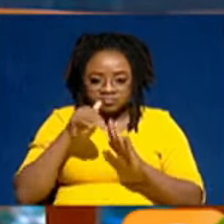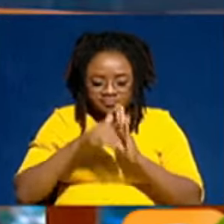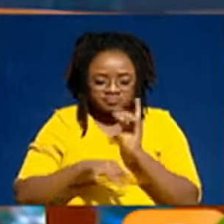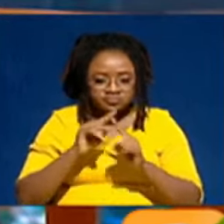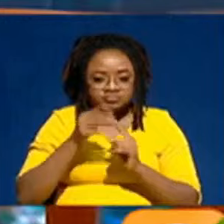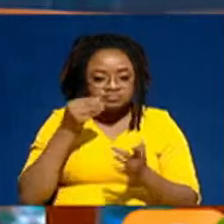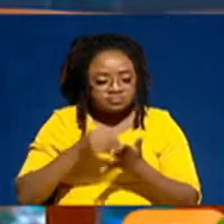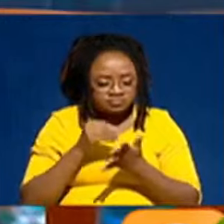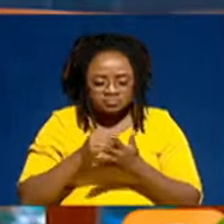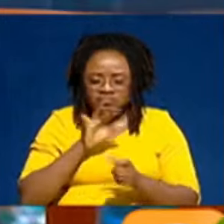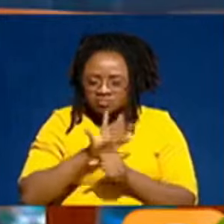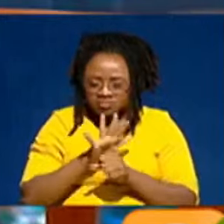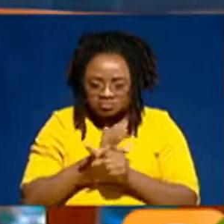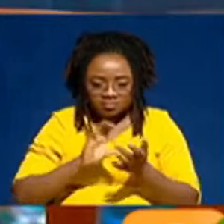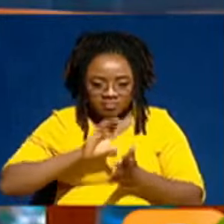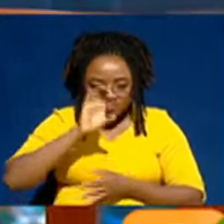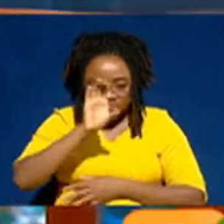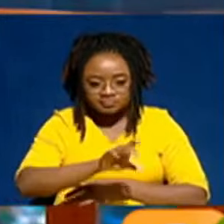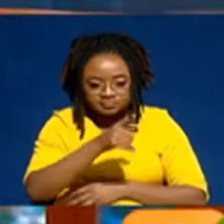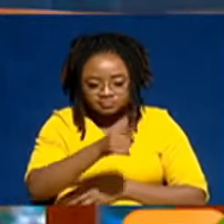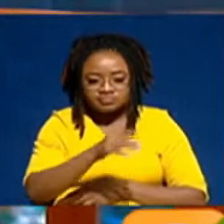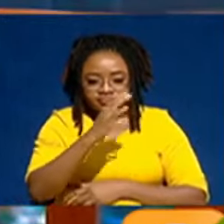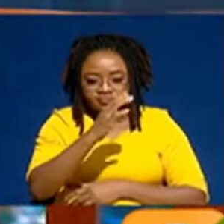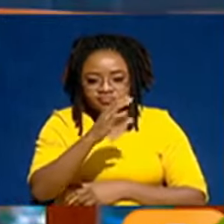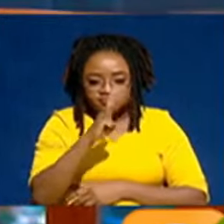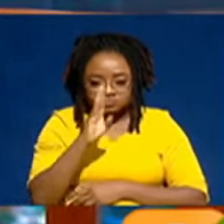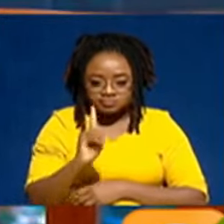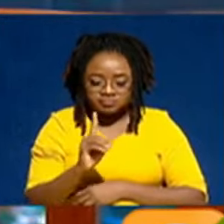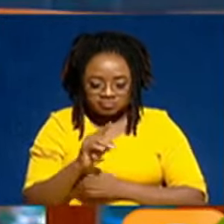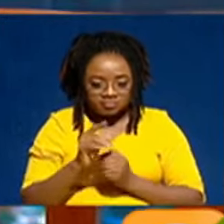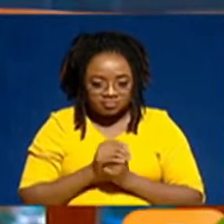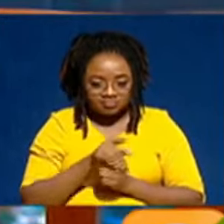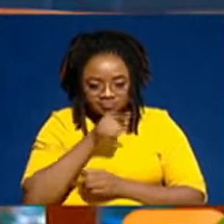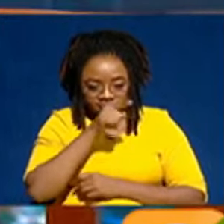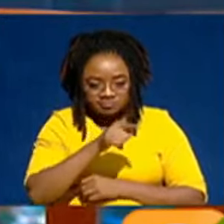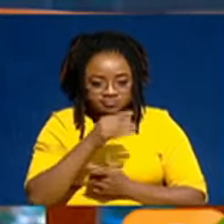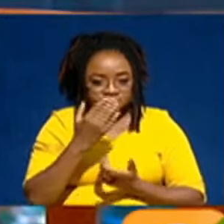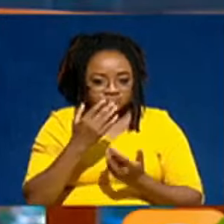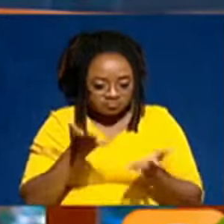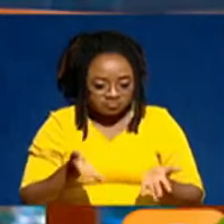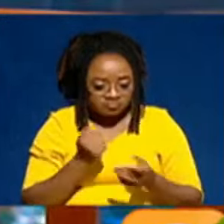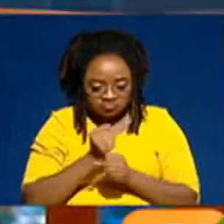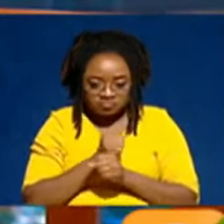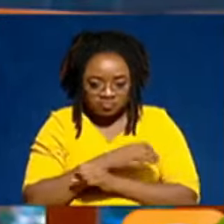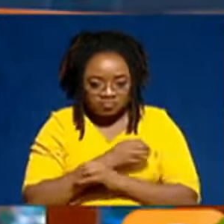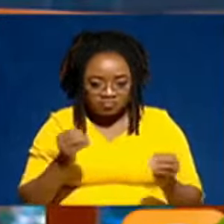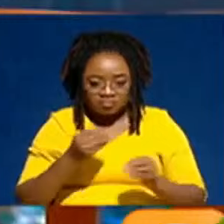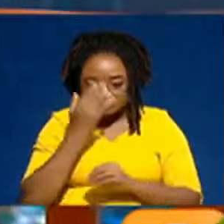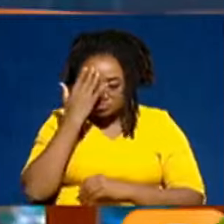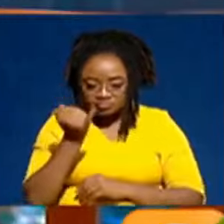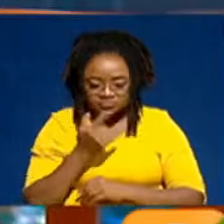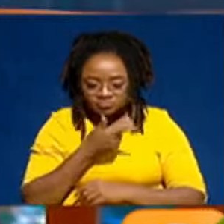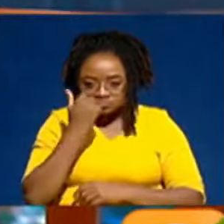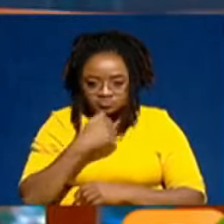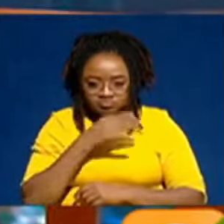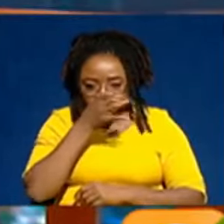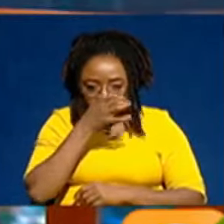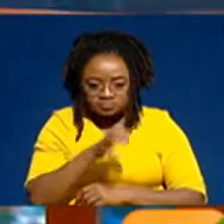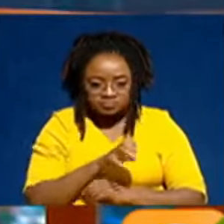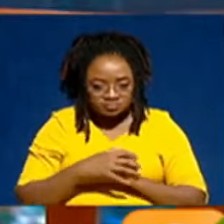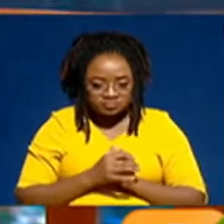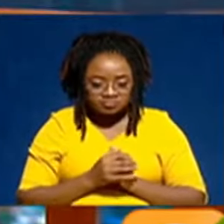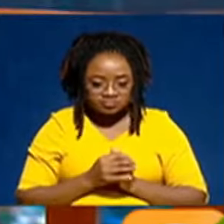been invested in CBD. CBD is becoming dysfunctional because of negligence.